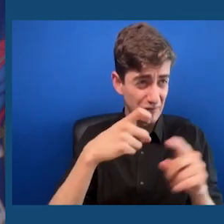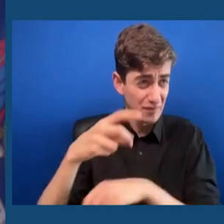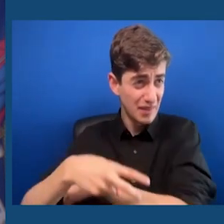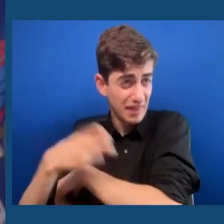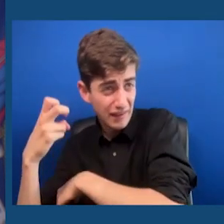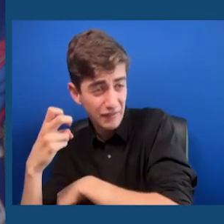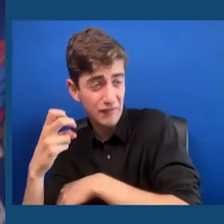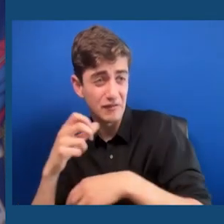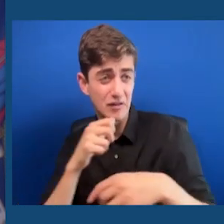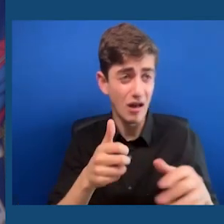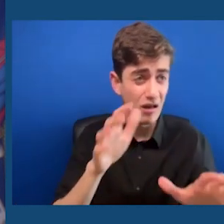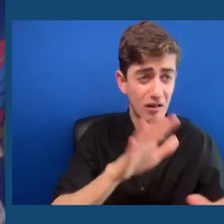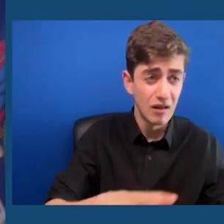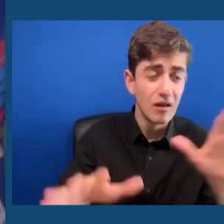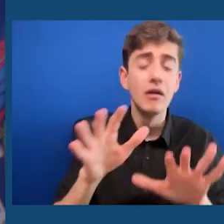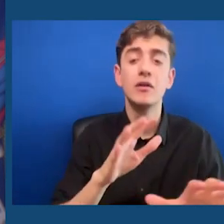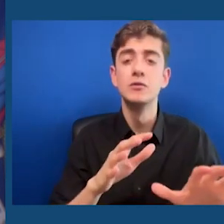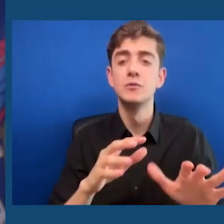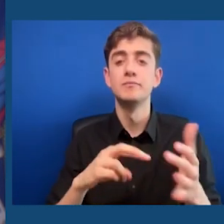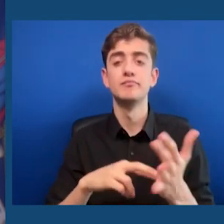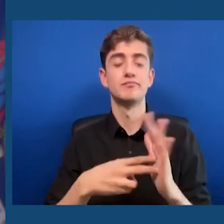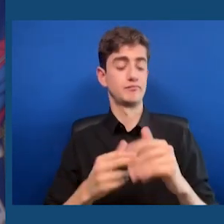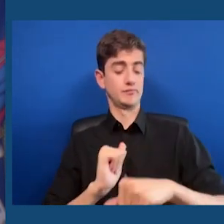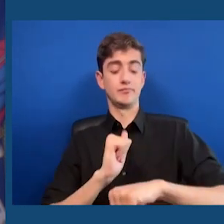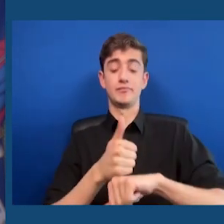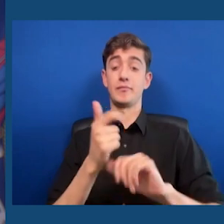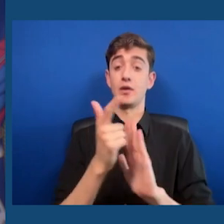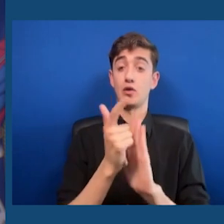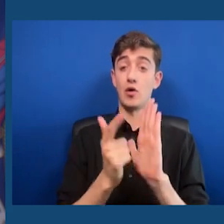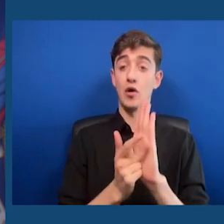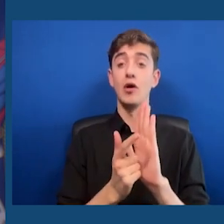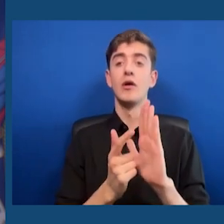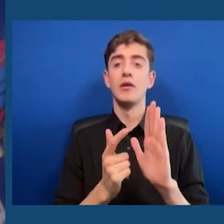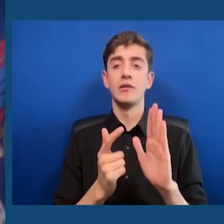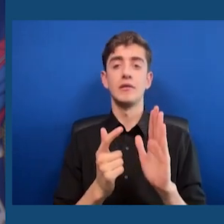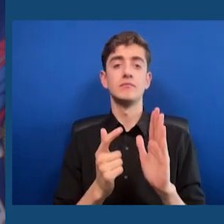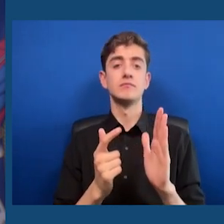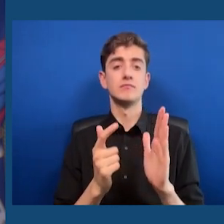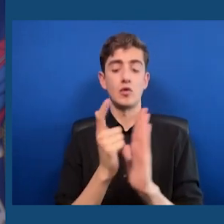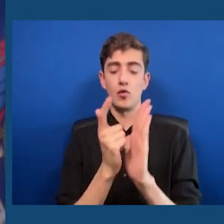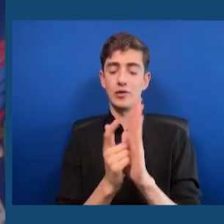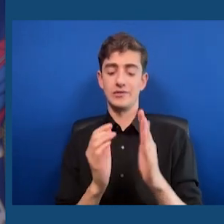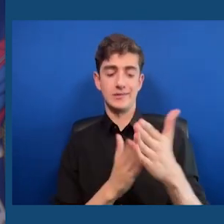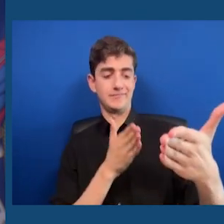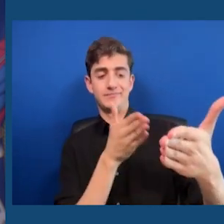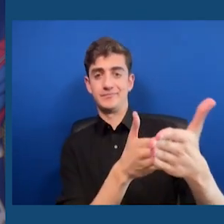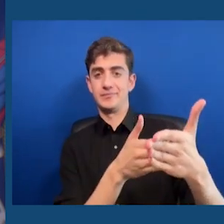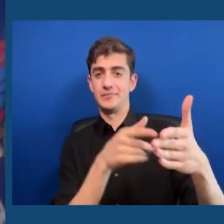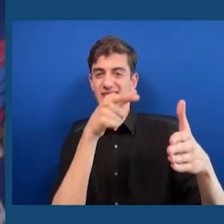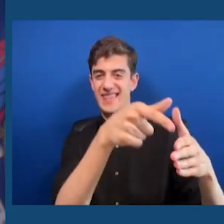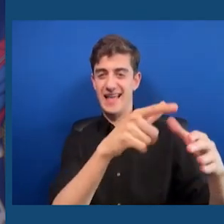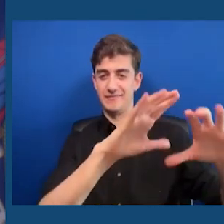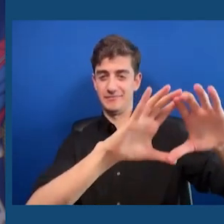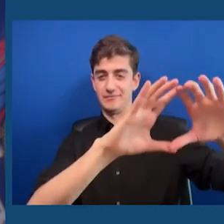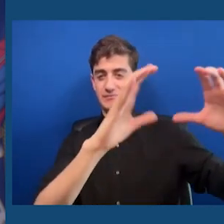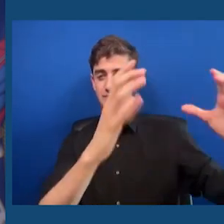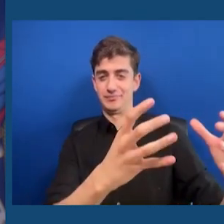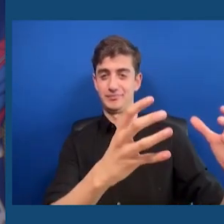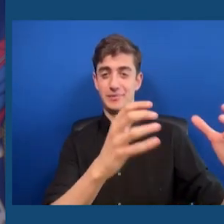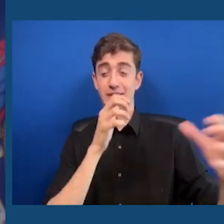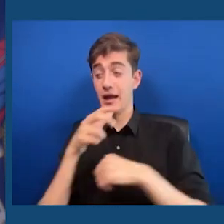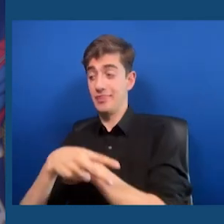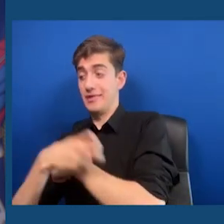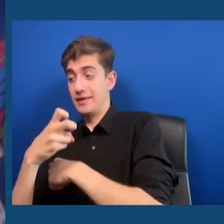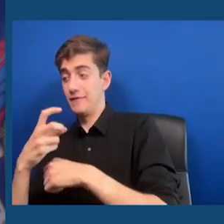third-party sellers who are profiting off the misery of our stores. We got that done as well. Point 4 is we're investing $40